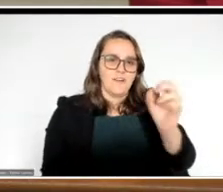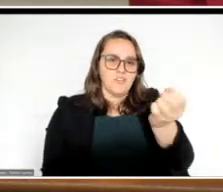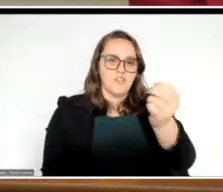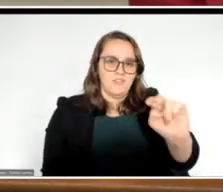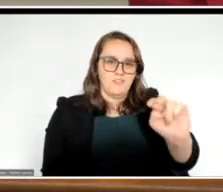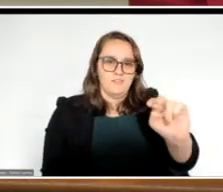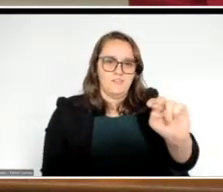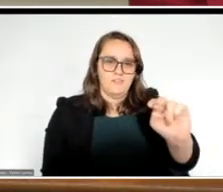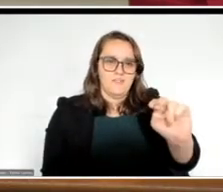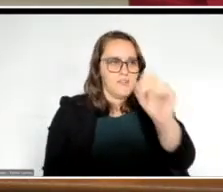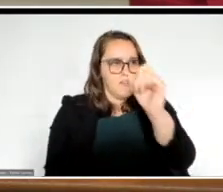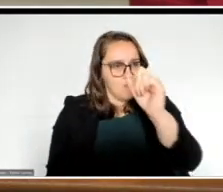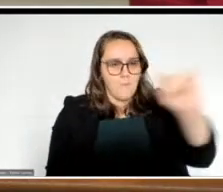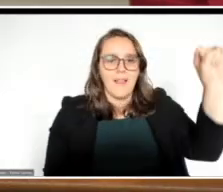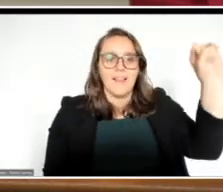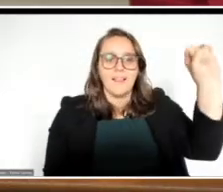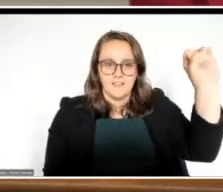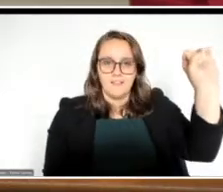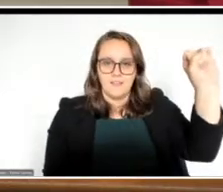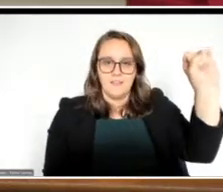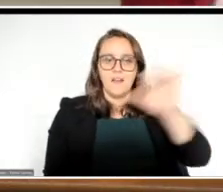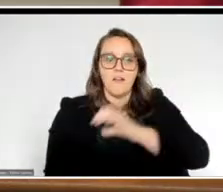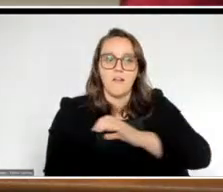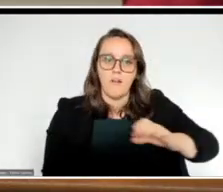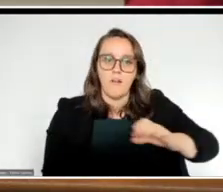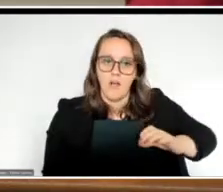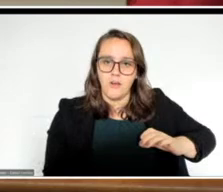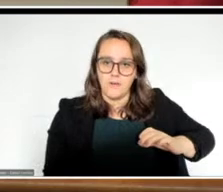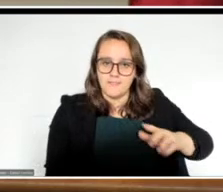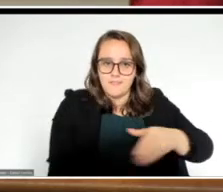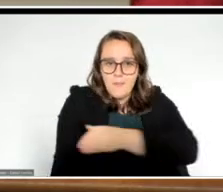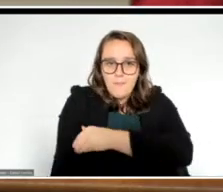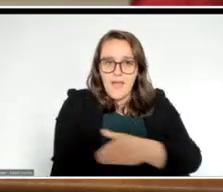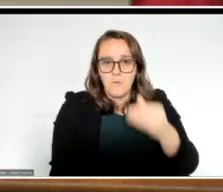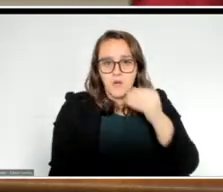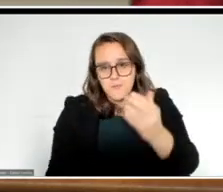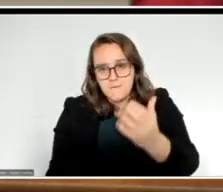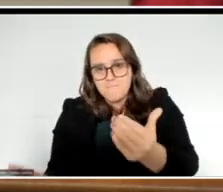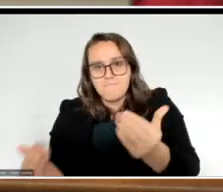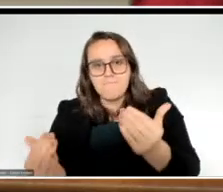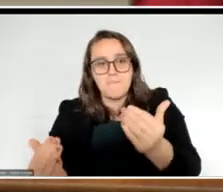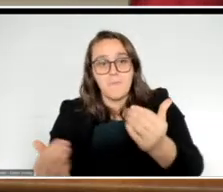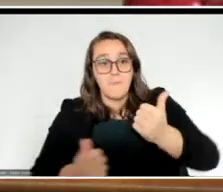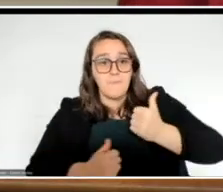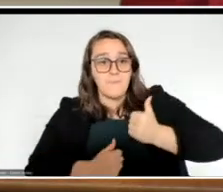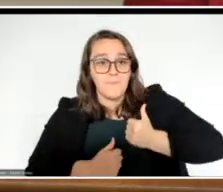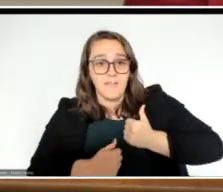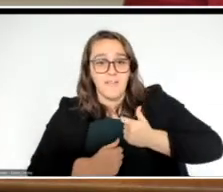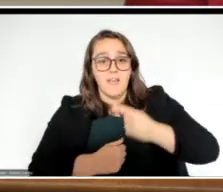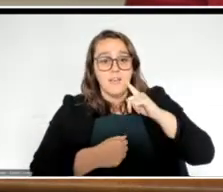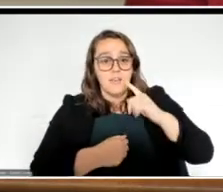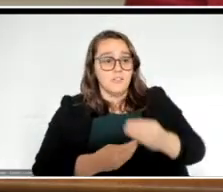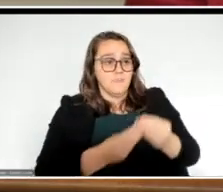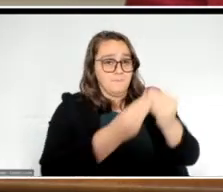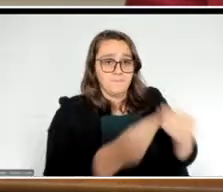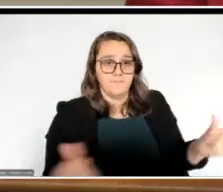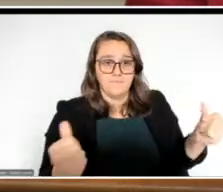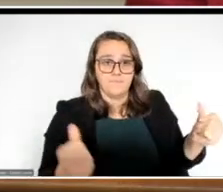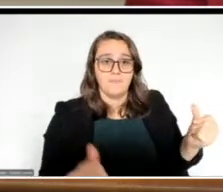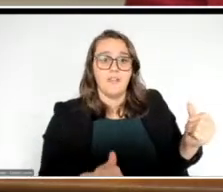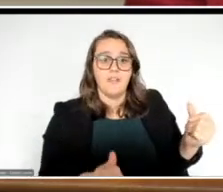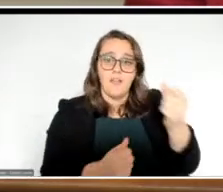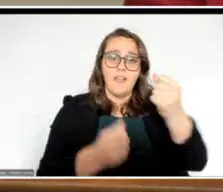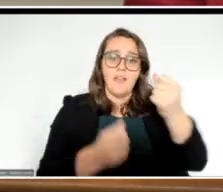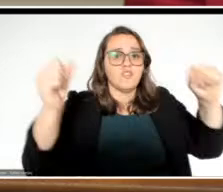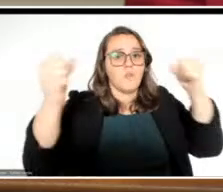Congress the power to call forth the militia to suppress insurrections. Section 3 of the 14th Amendment disqualified